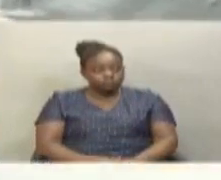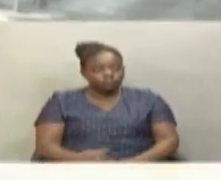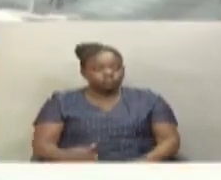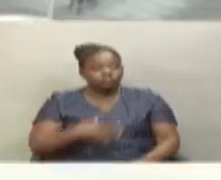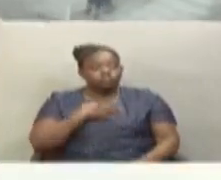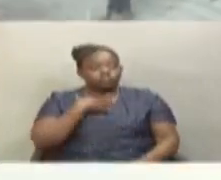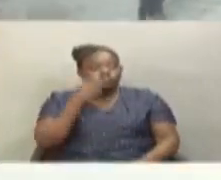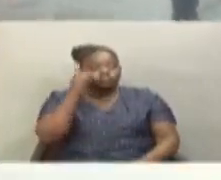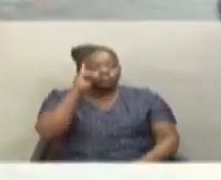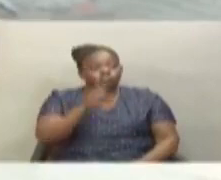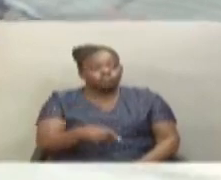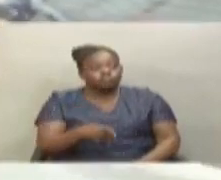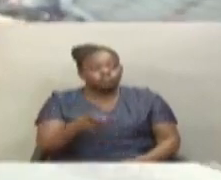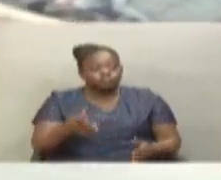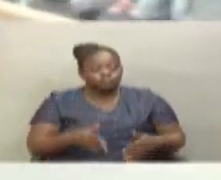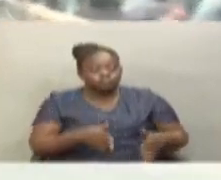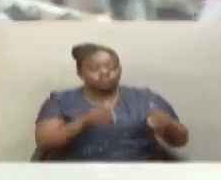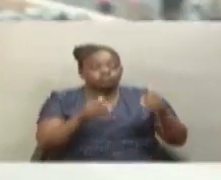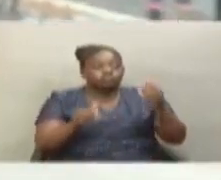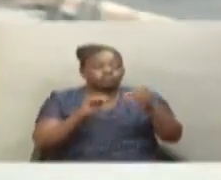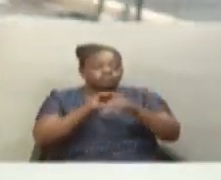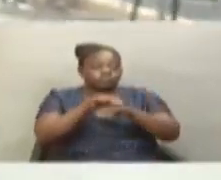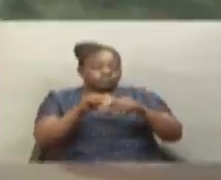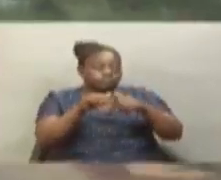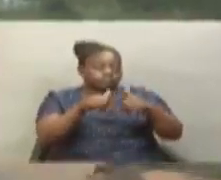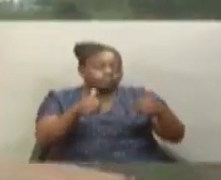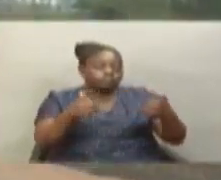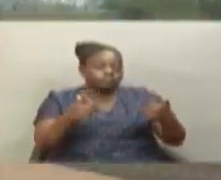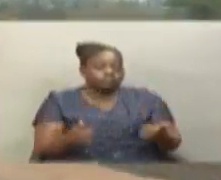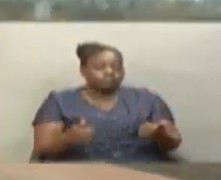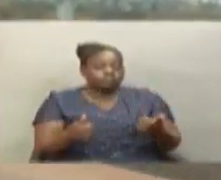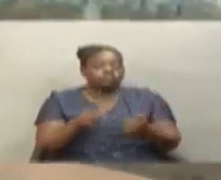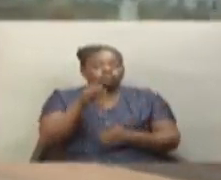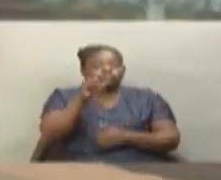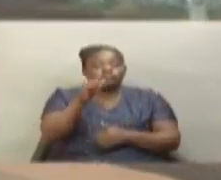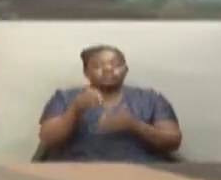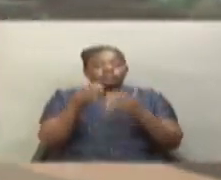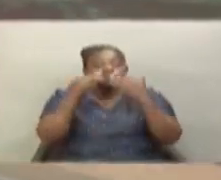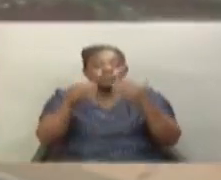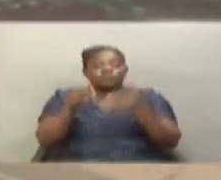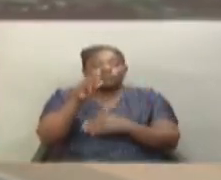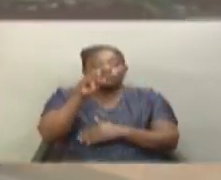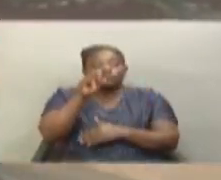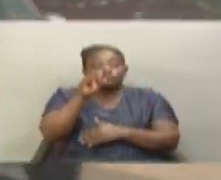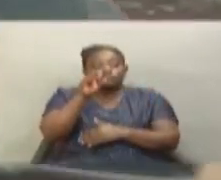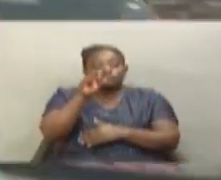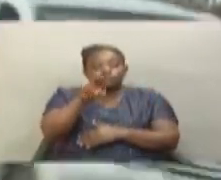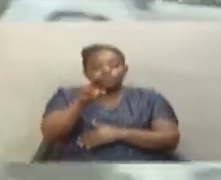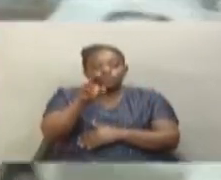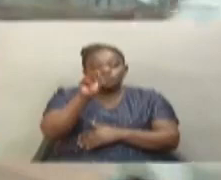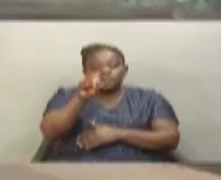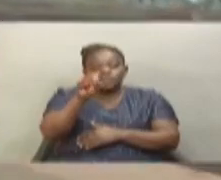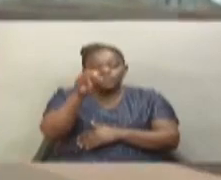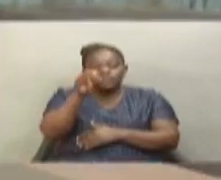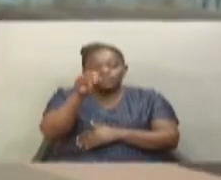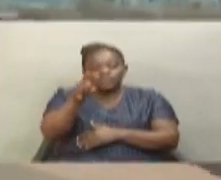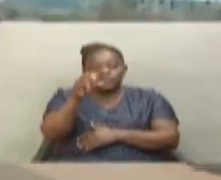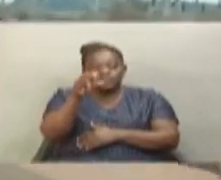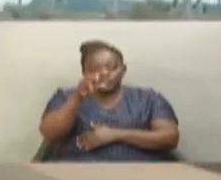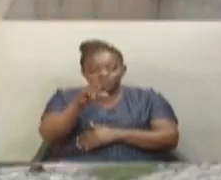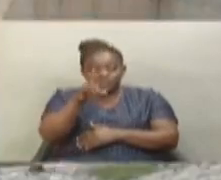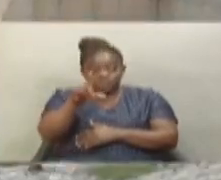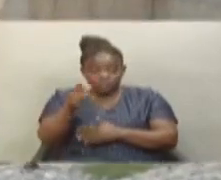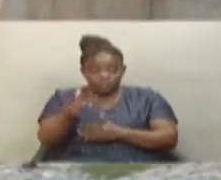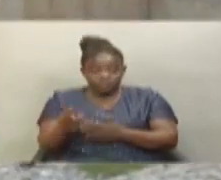Balambudde okutuukira ddala ku makubo agazimbiddwa obulungi. Wanyama asiimye aba UEGCL ne gavumenti okutwaliza awamu olw'omulimu